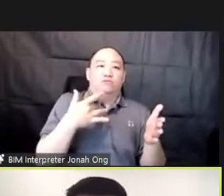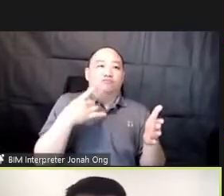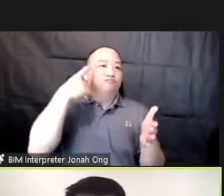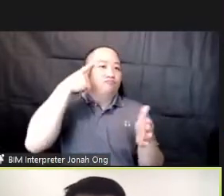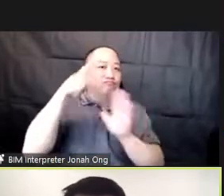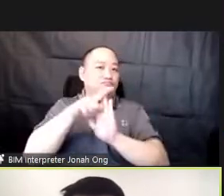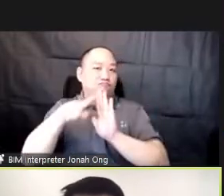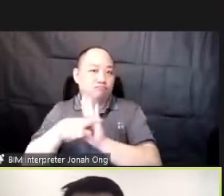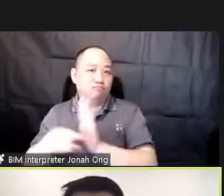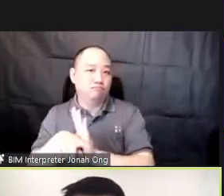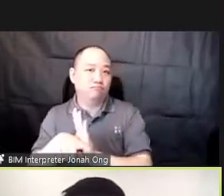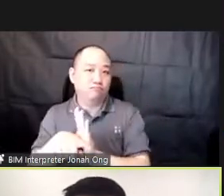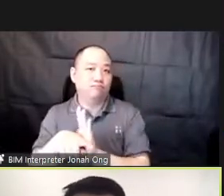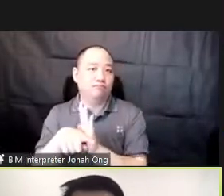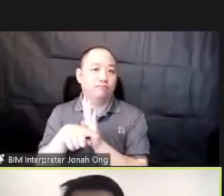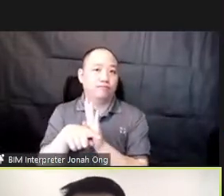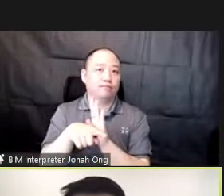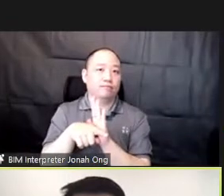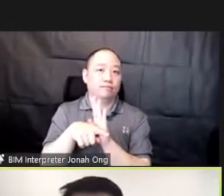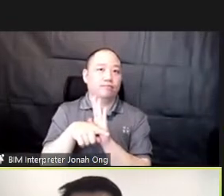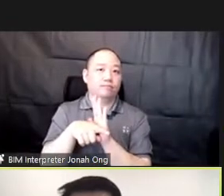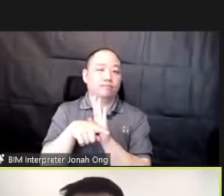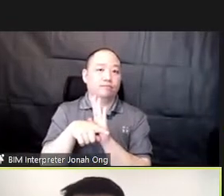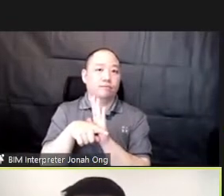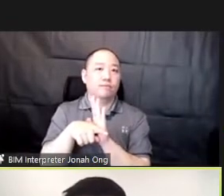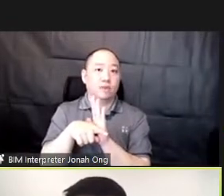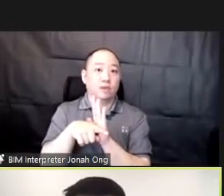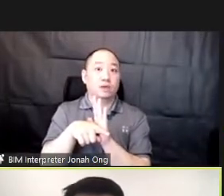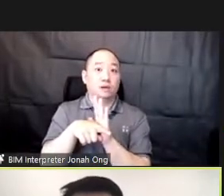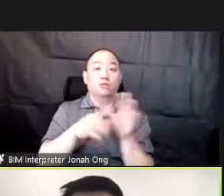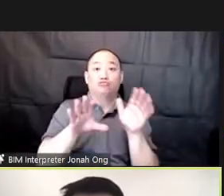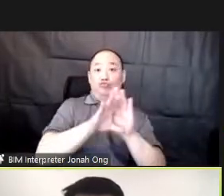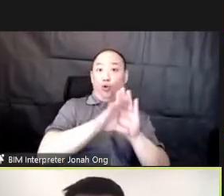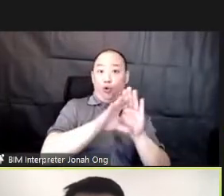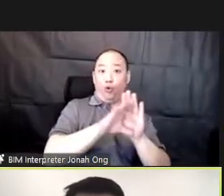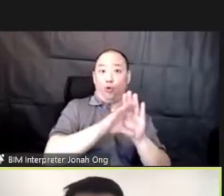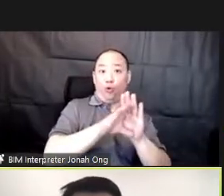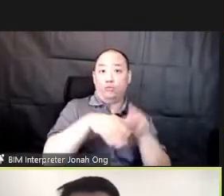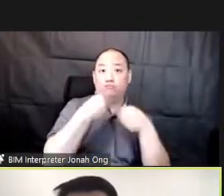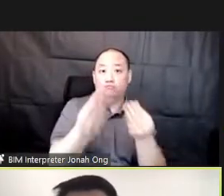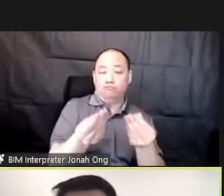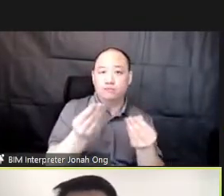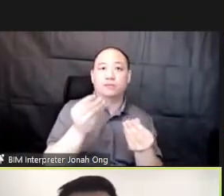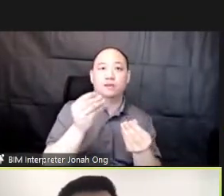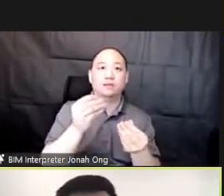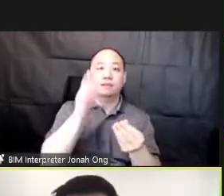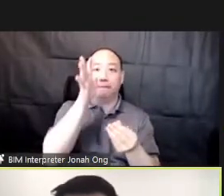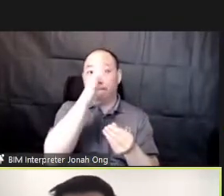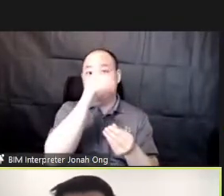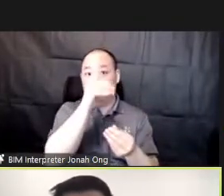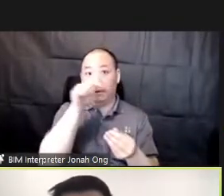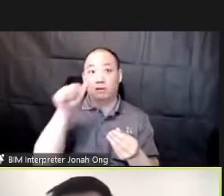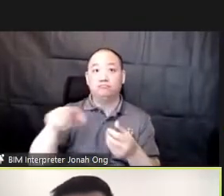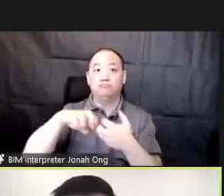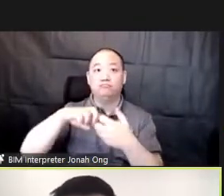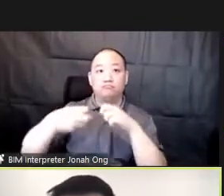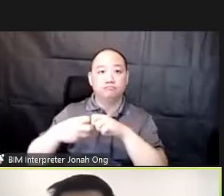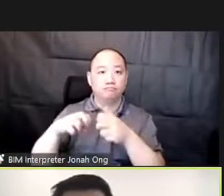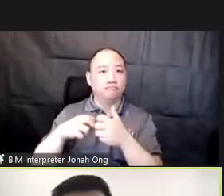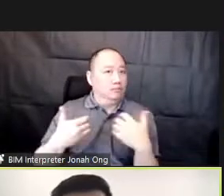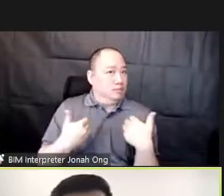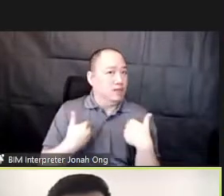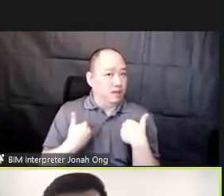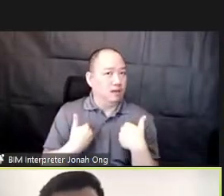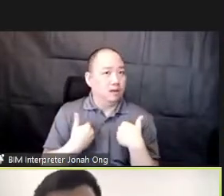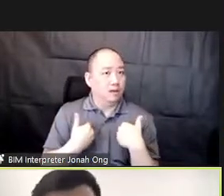AOD initiatives, Kami Nampak, where we monitor the Melaka elections for race and religion part, we found that obviously, no surprise